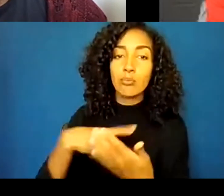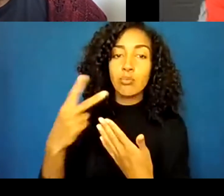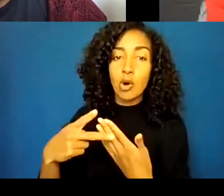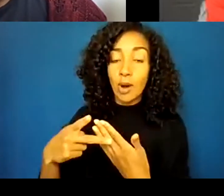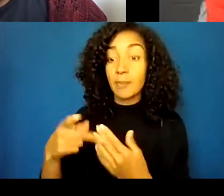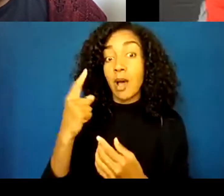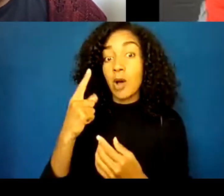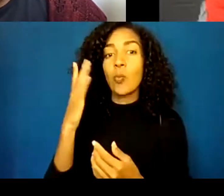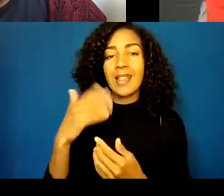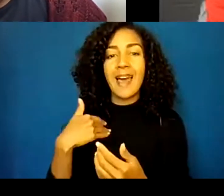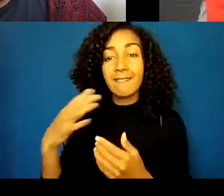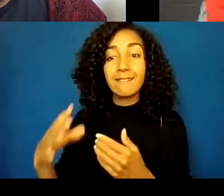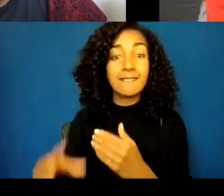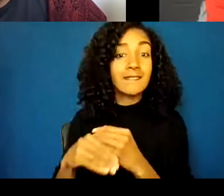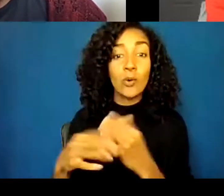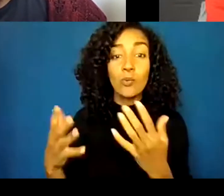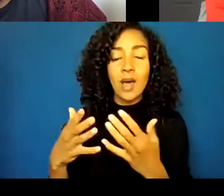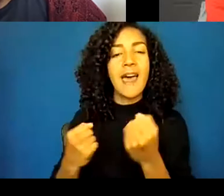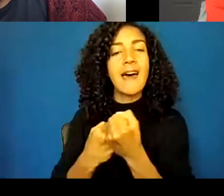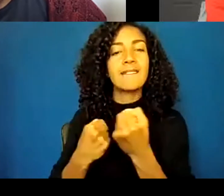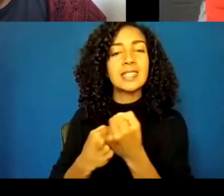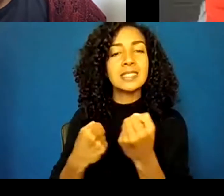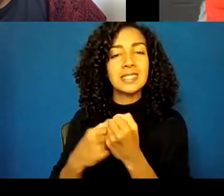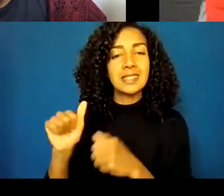it and outreach.